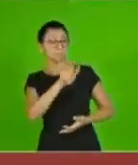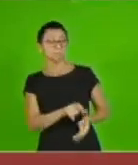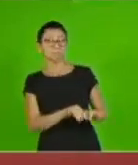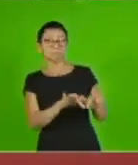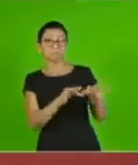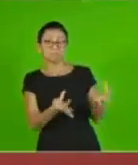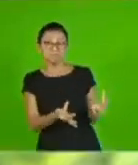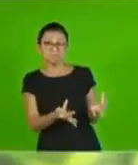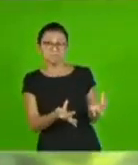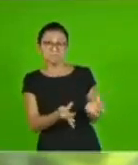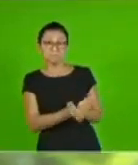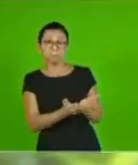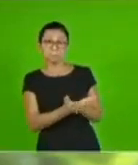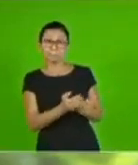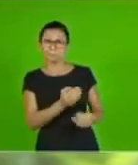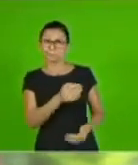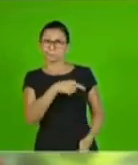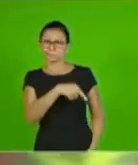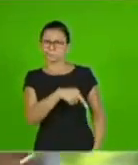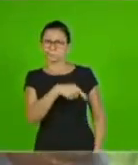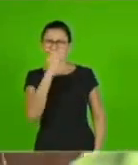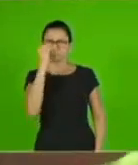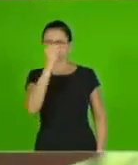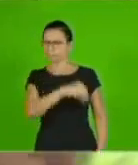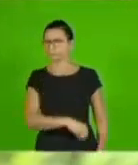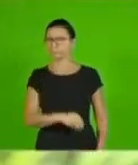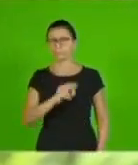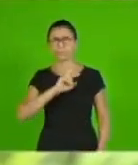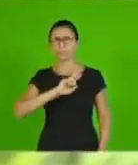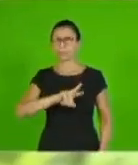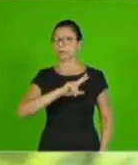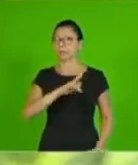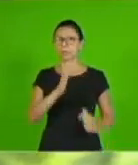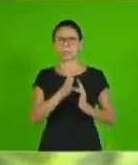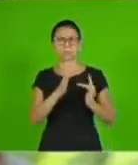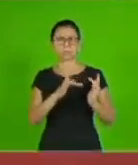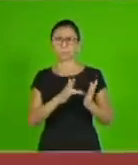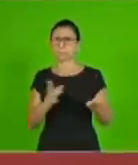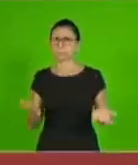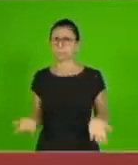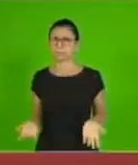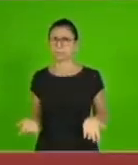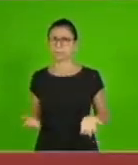But Jesus himself says that my kingdom is not going to be on this earth.